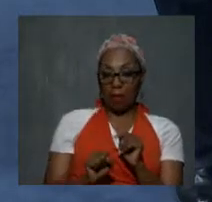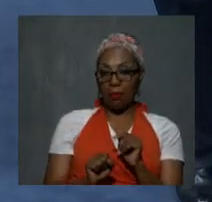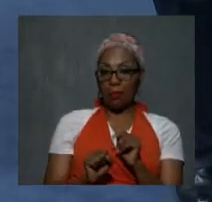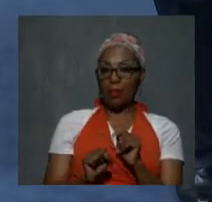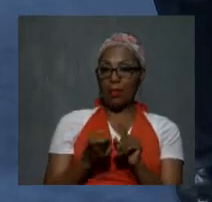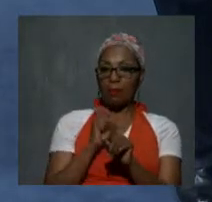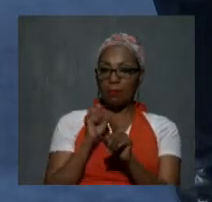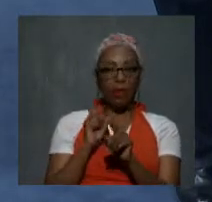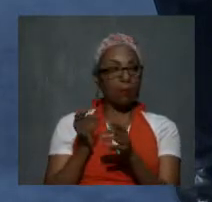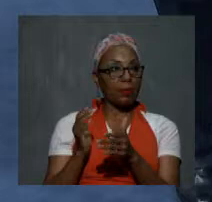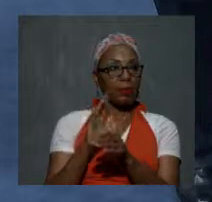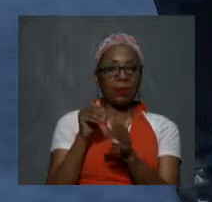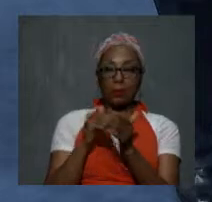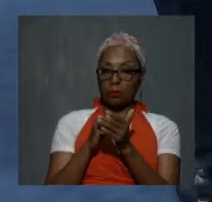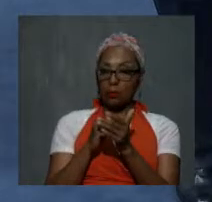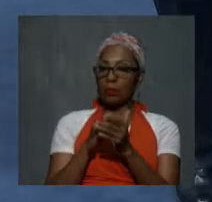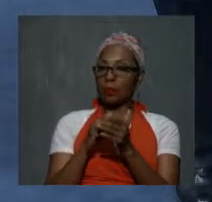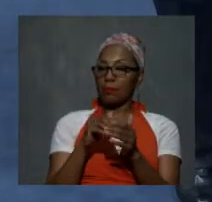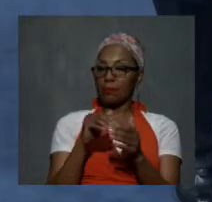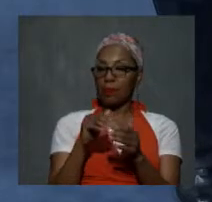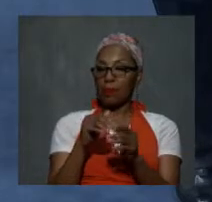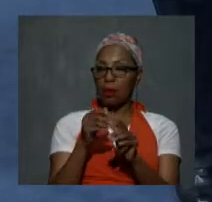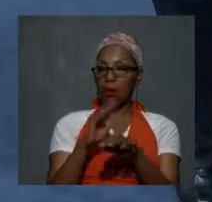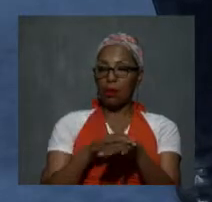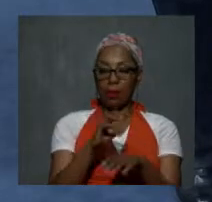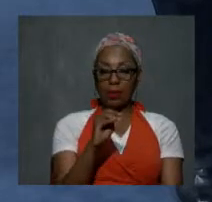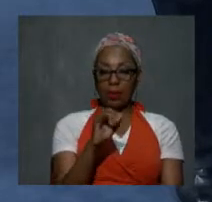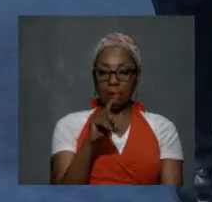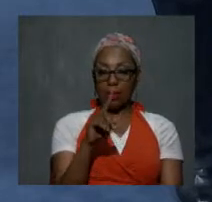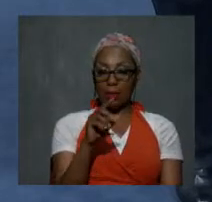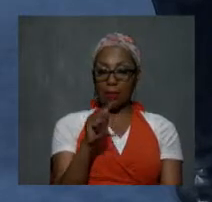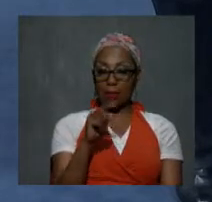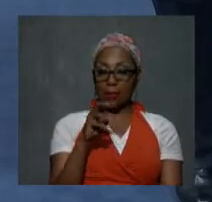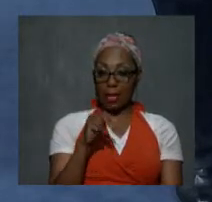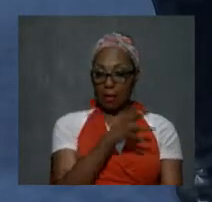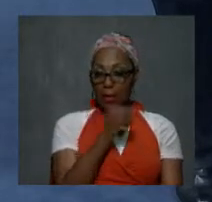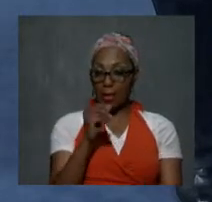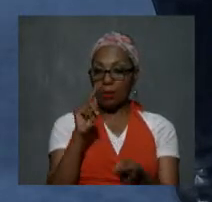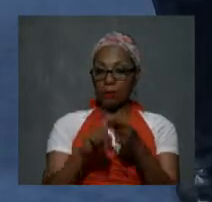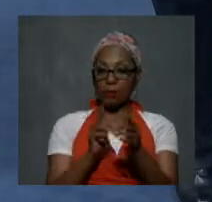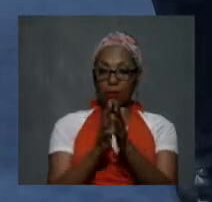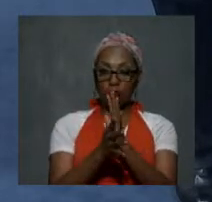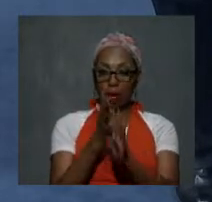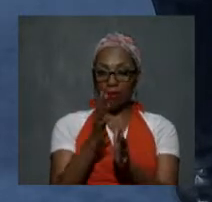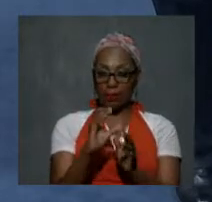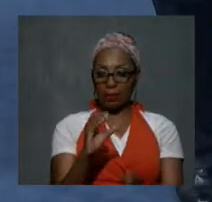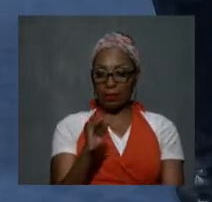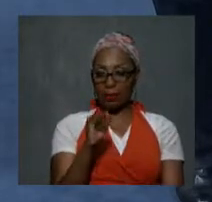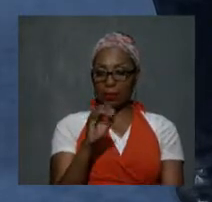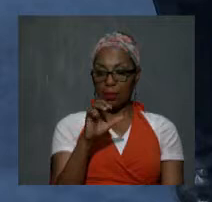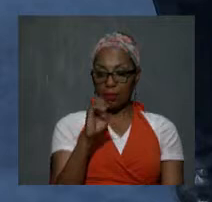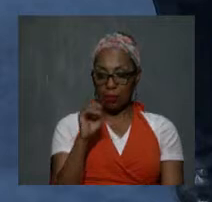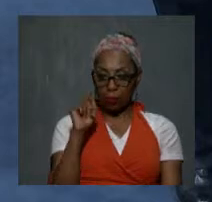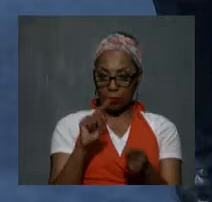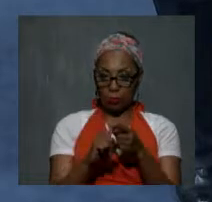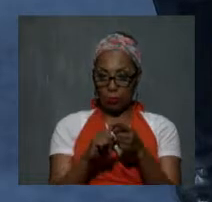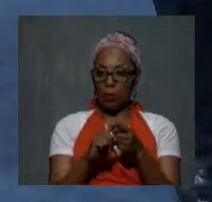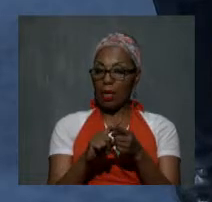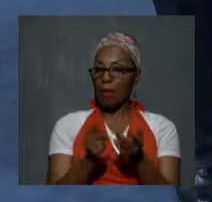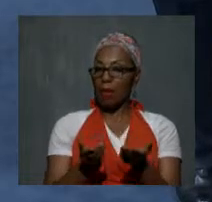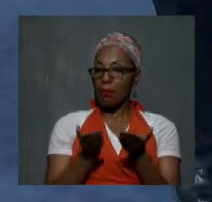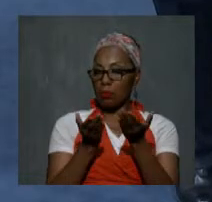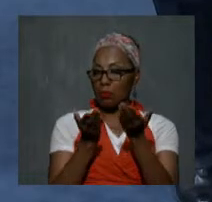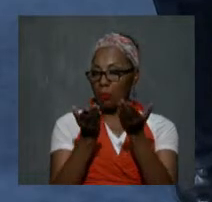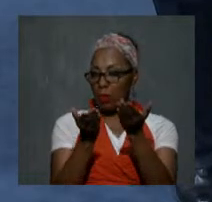central area of our frontage on Midtown and down to the traffic circle, which then heads on to a